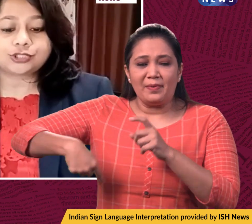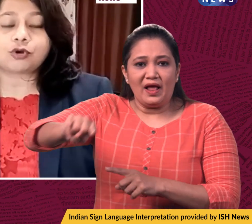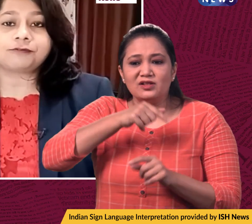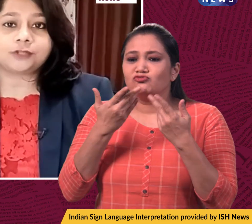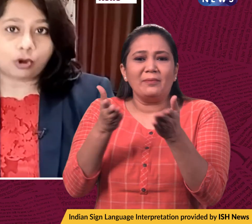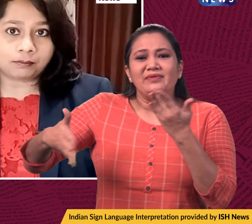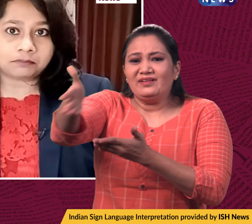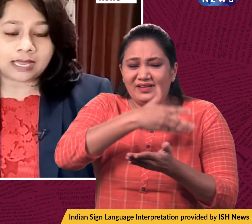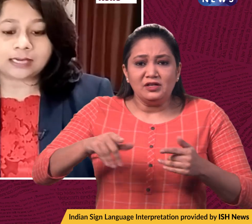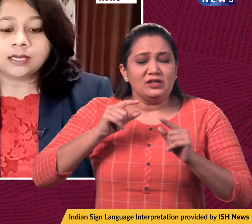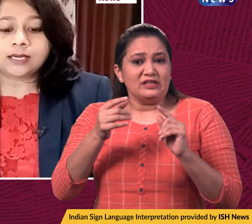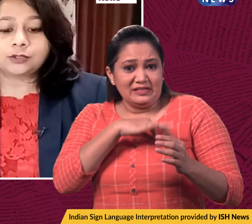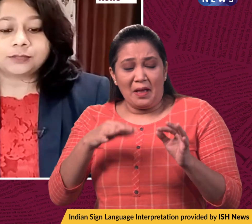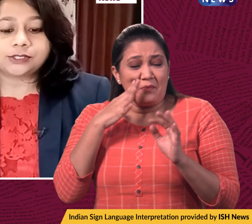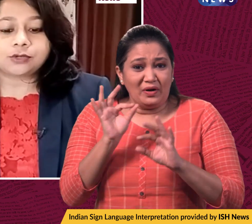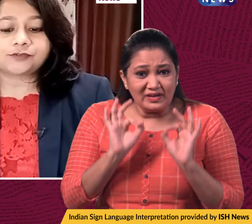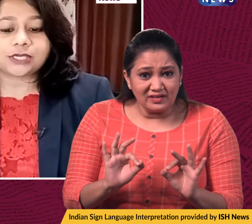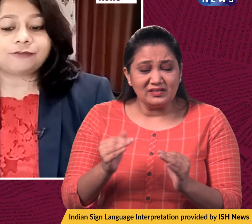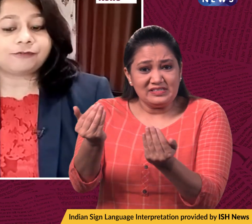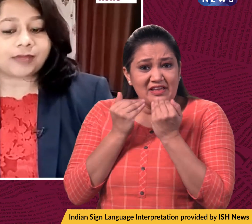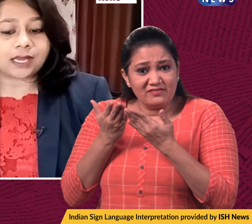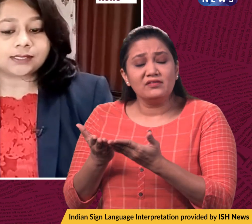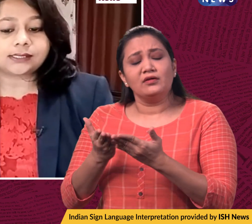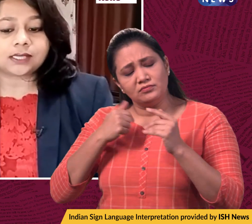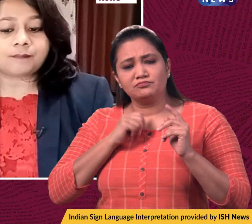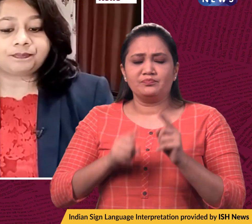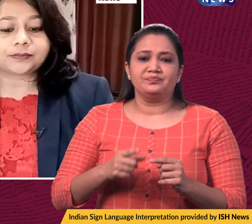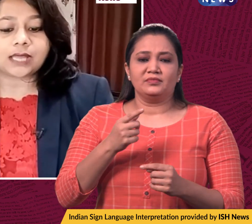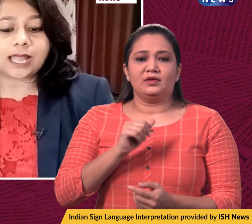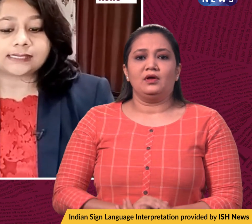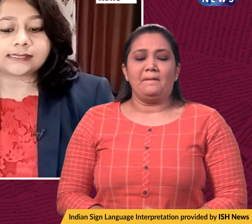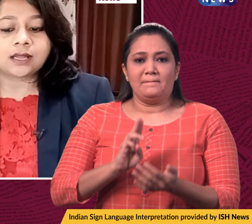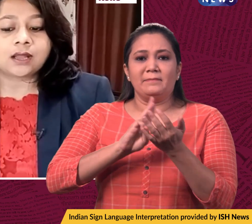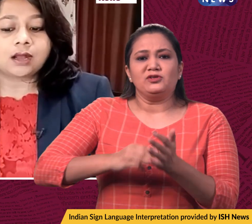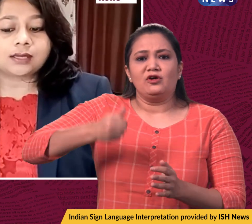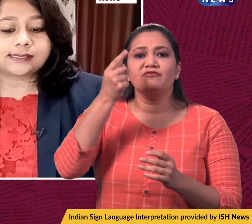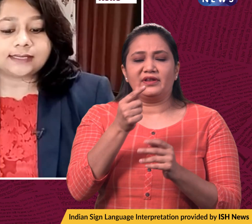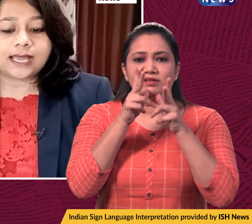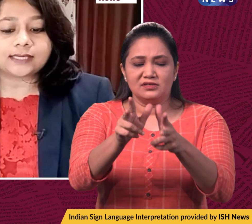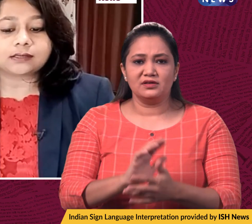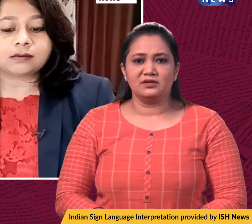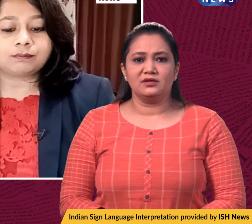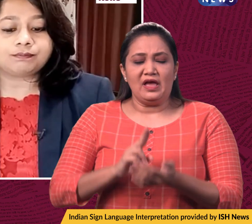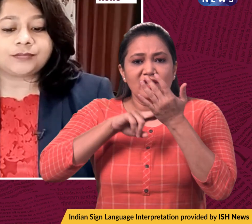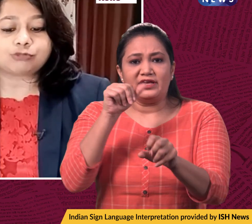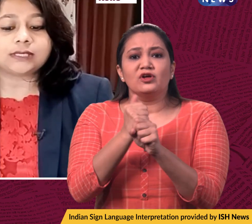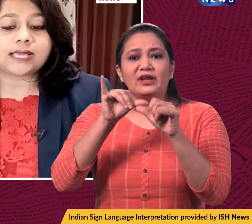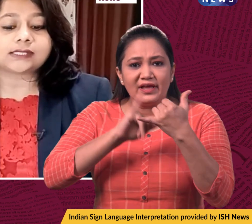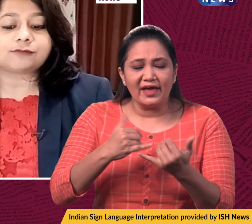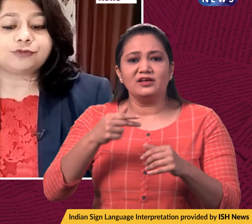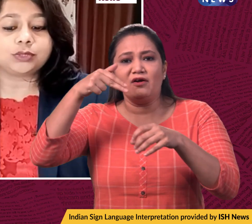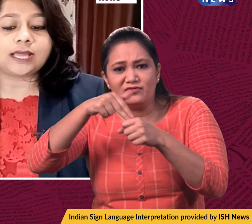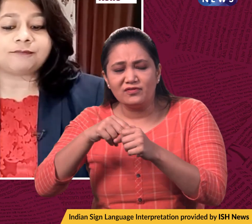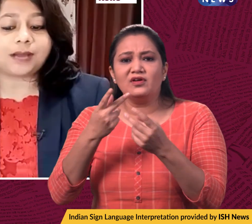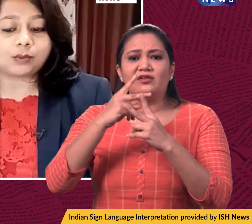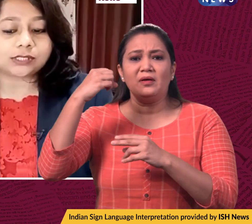the interest of the common man. Now, the Minister of State for Finance has said that natural